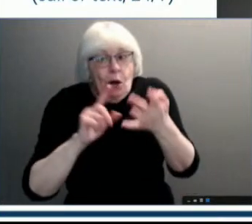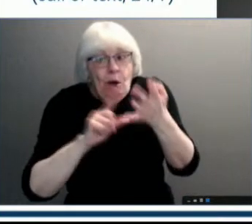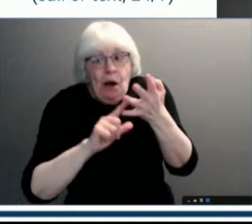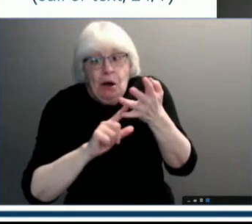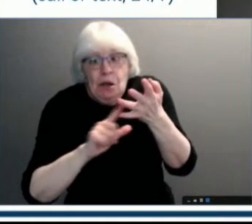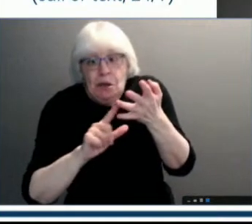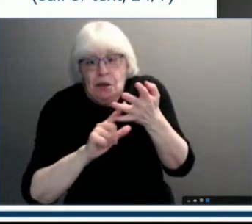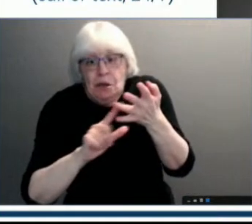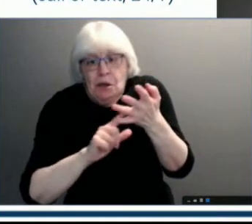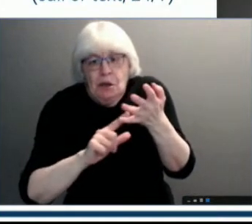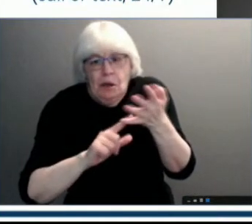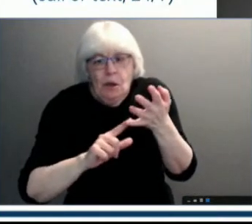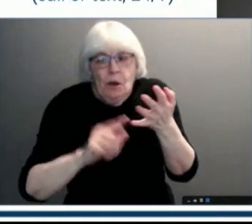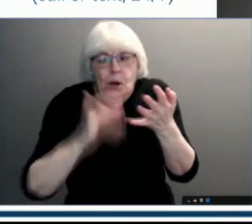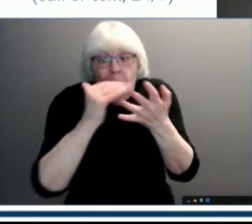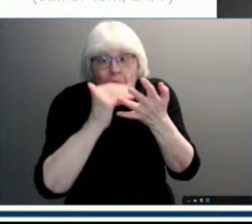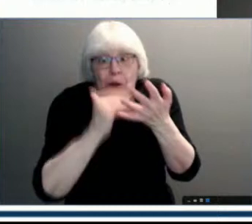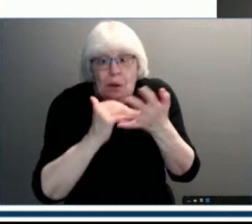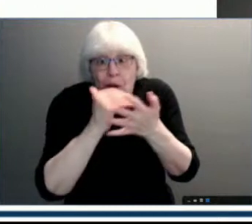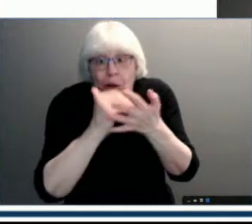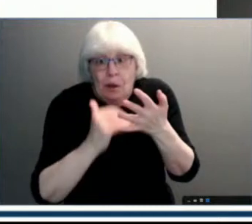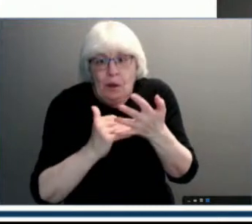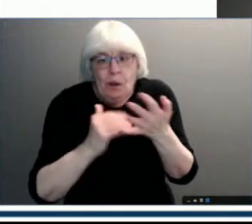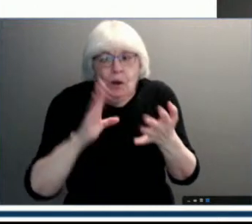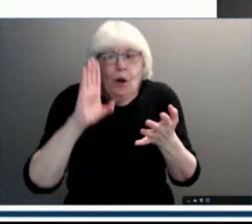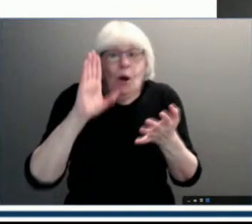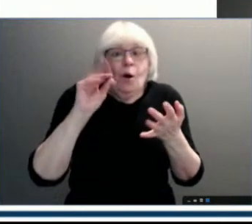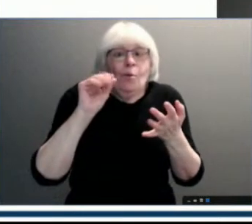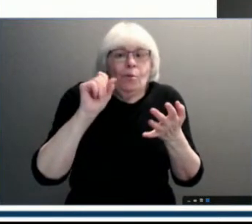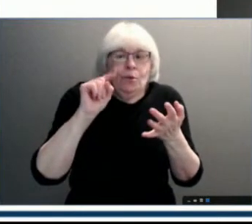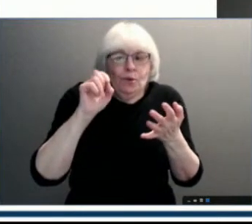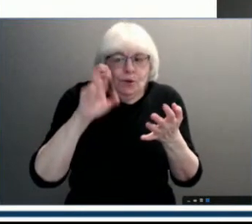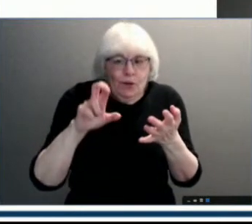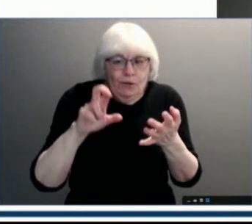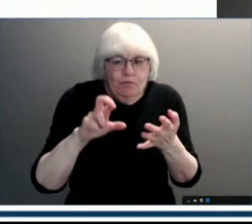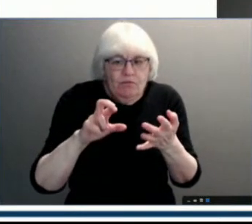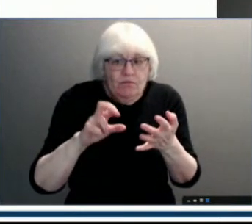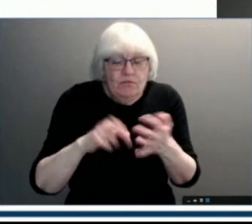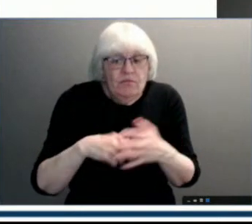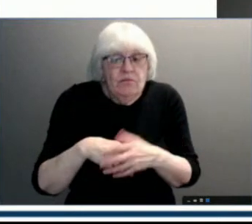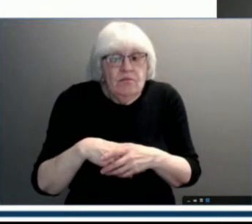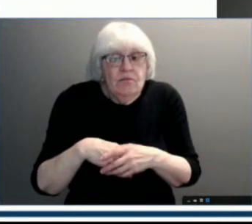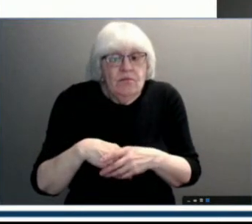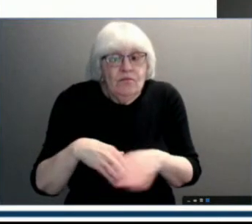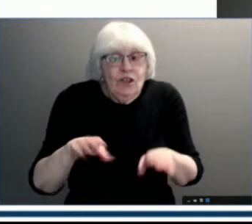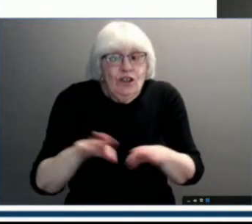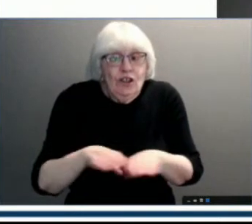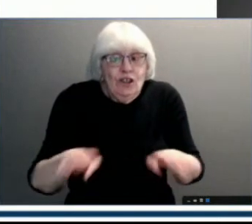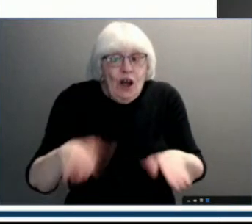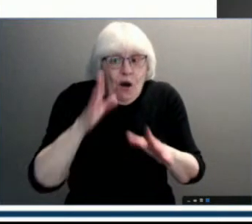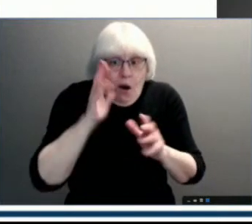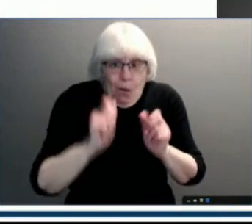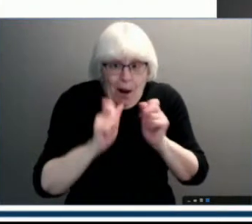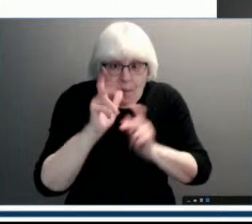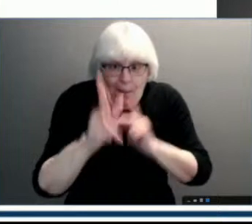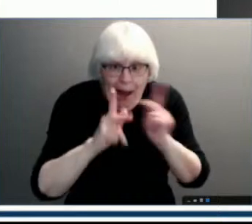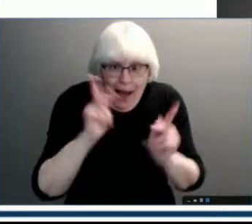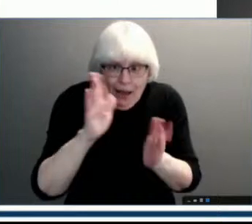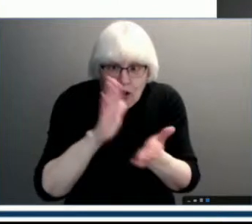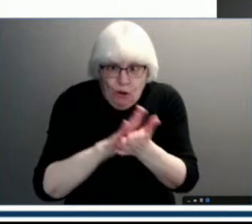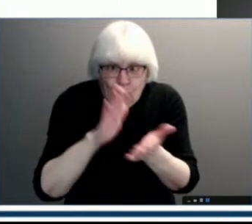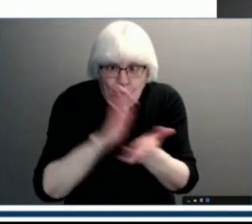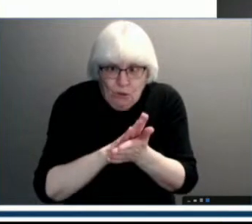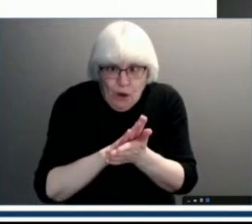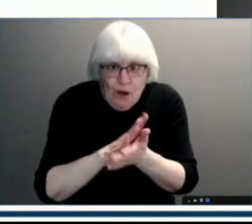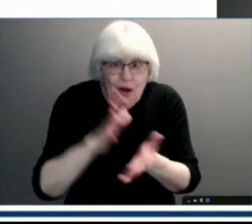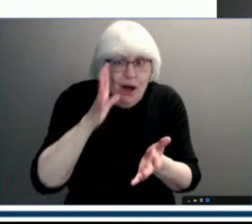So with schools going back in, one of the most important things that parents can do to keep their children as safe as possible is to